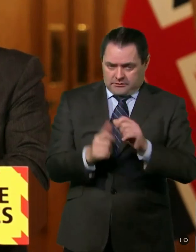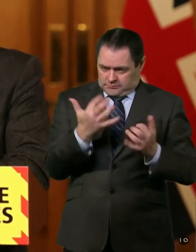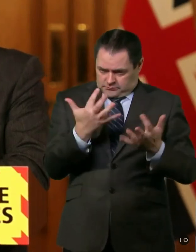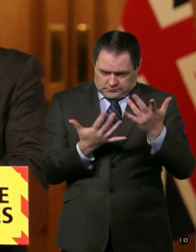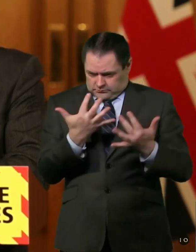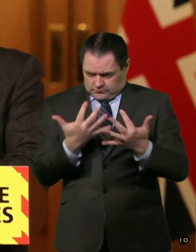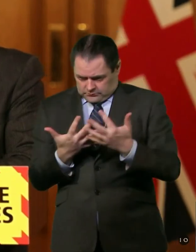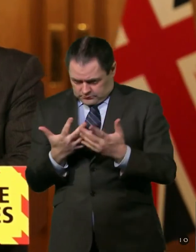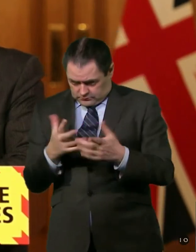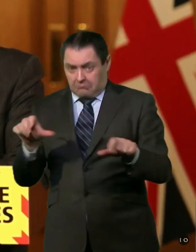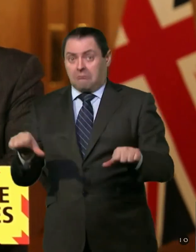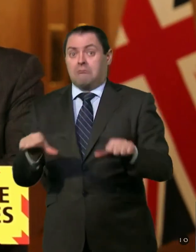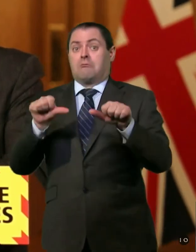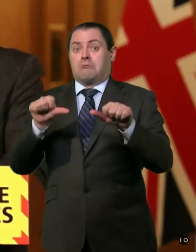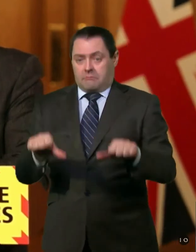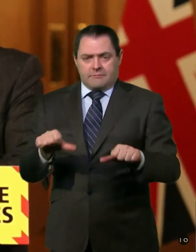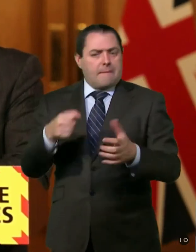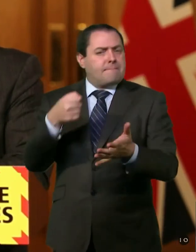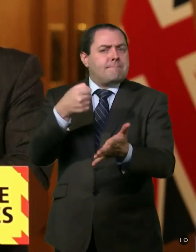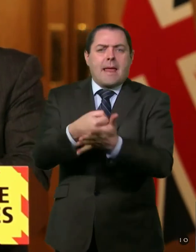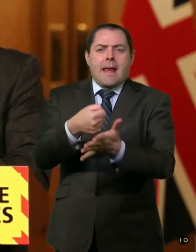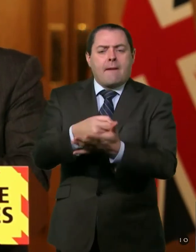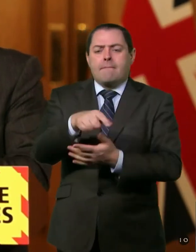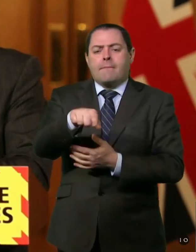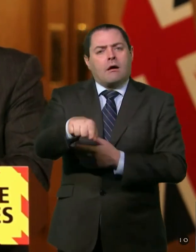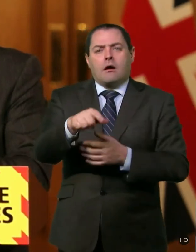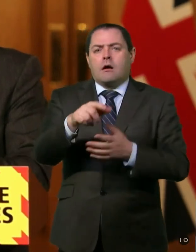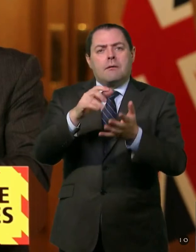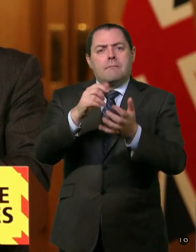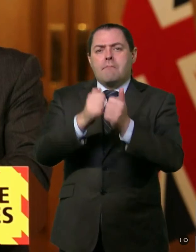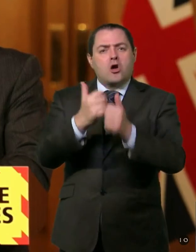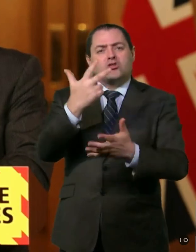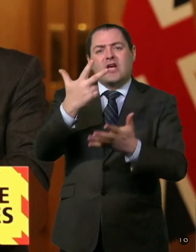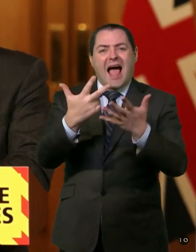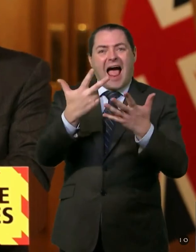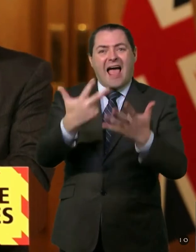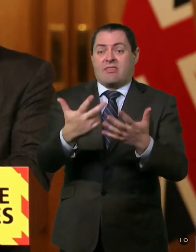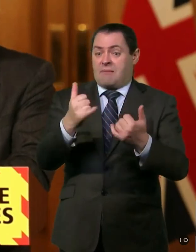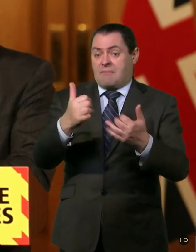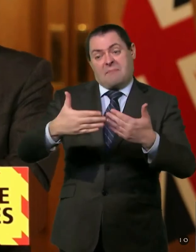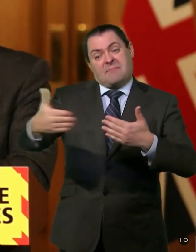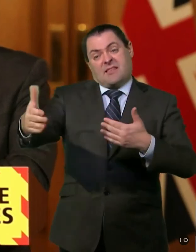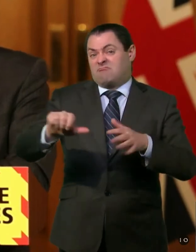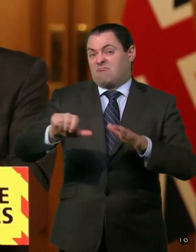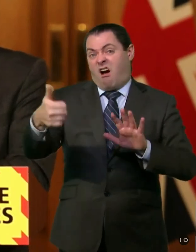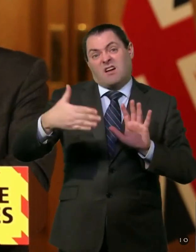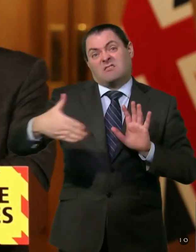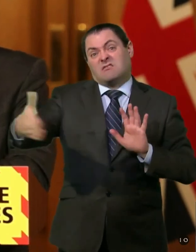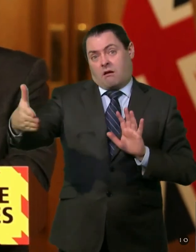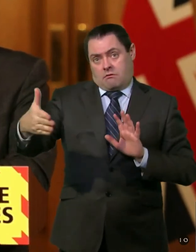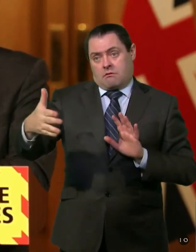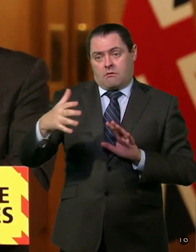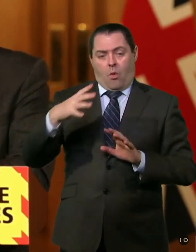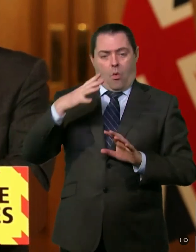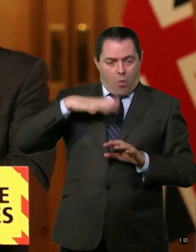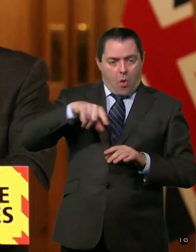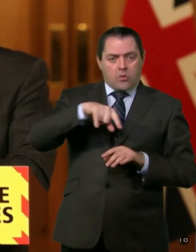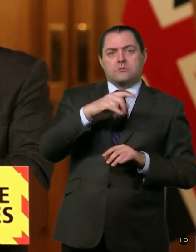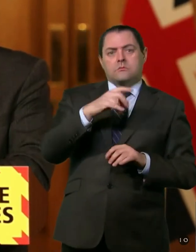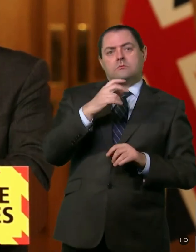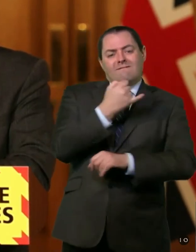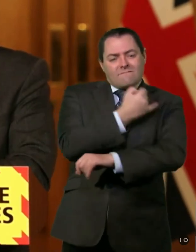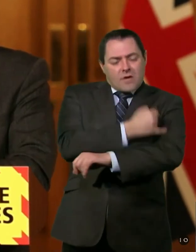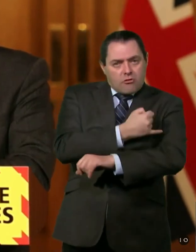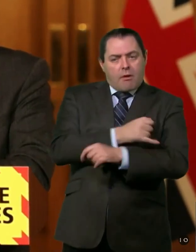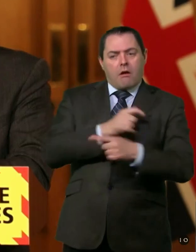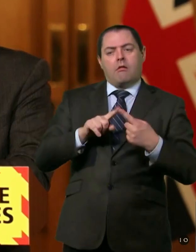cohorts, the JCVI 1 to 4 groups of vulnerable elderly people, to get the level of immunity that they need.